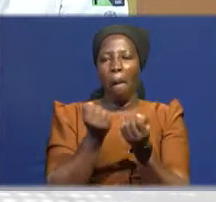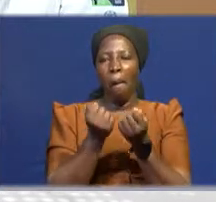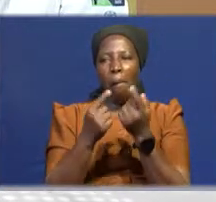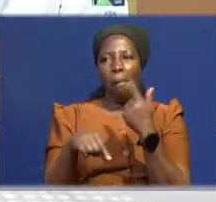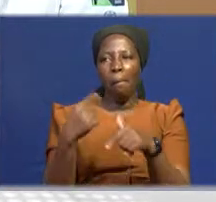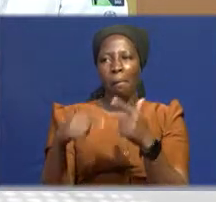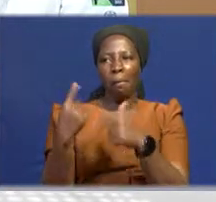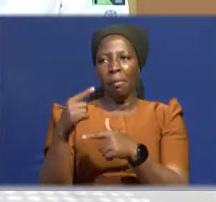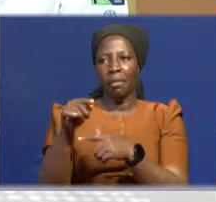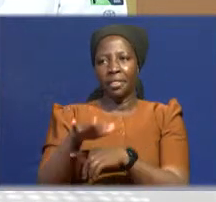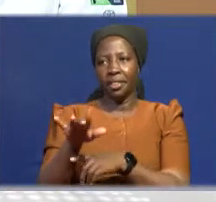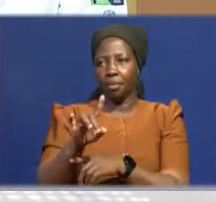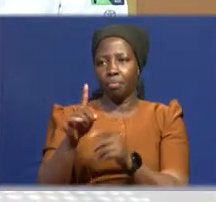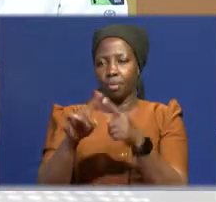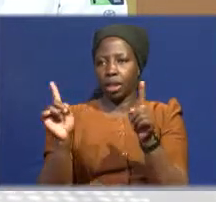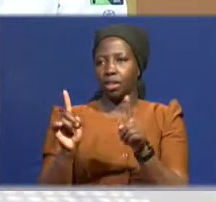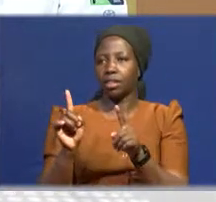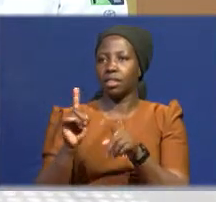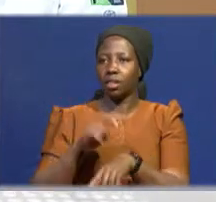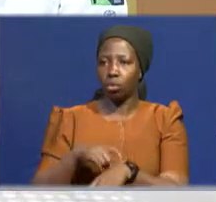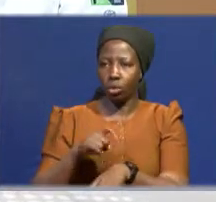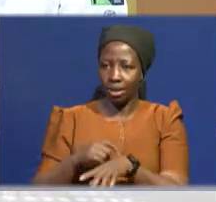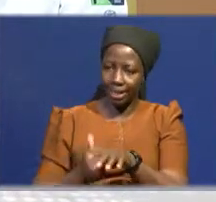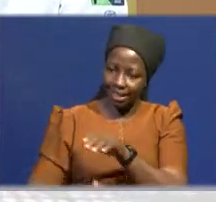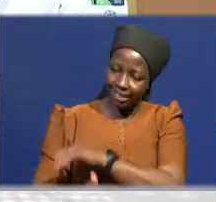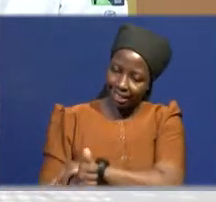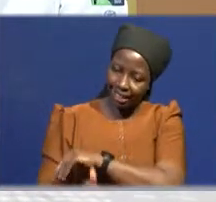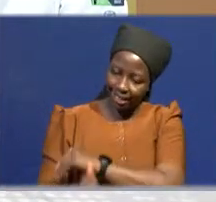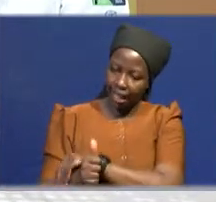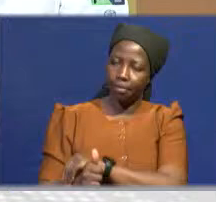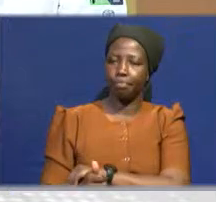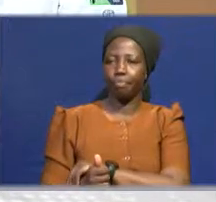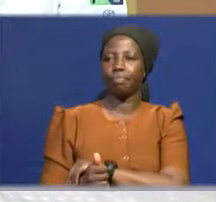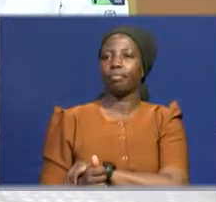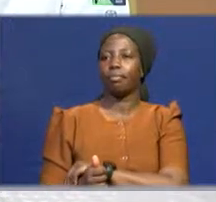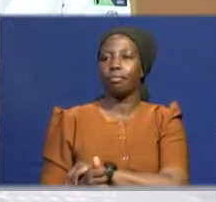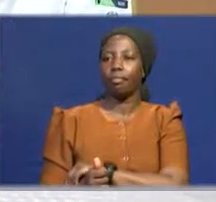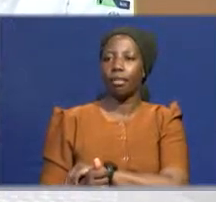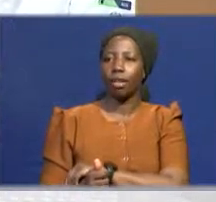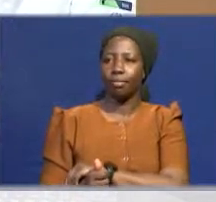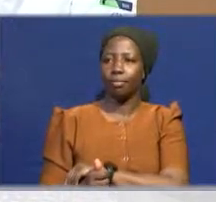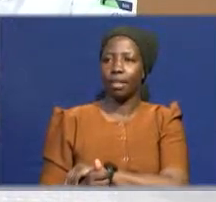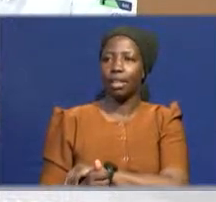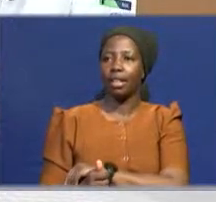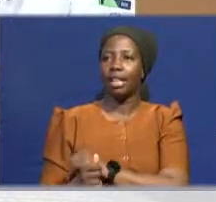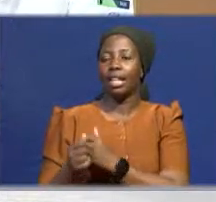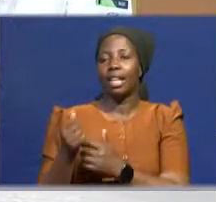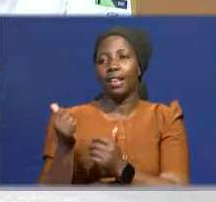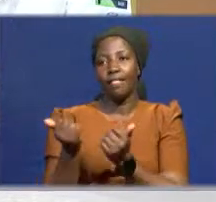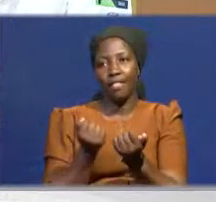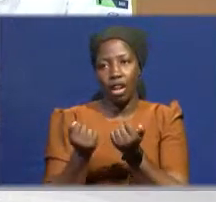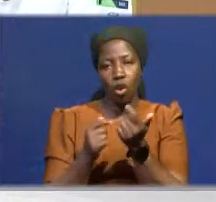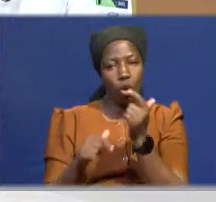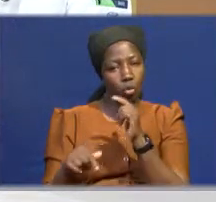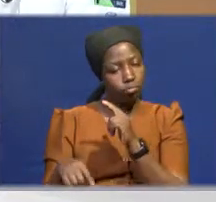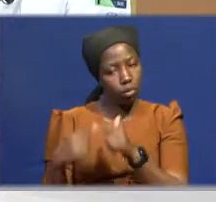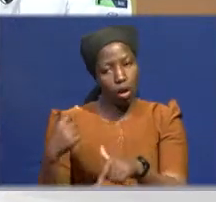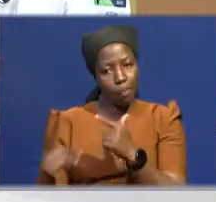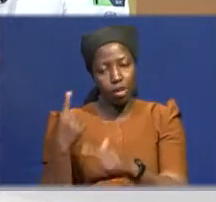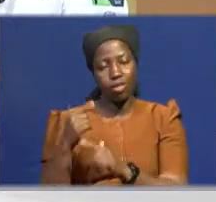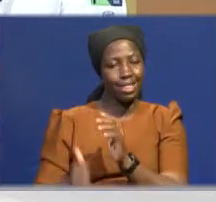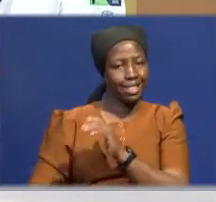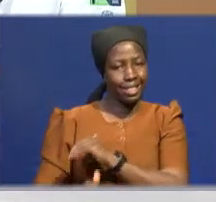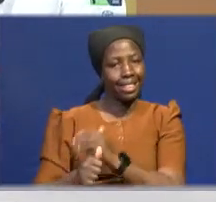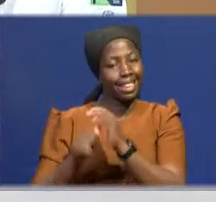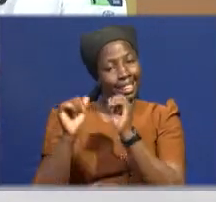It is strictly on the dangers and the hazard. Rallying is extremely dangerous. Those cars can travel at a speed of almost